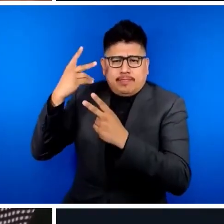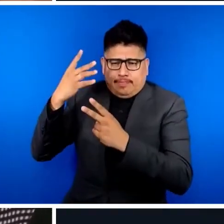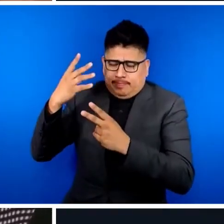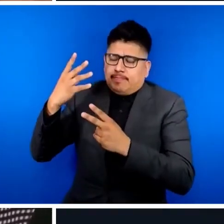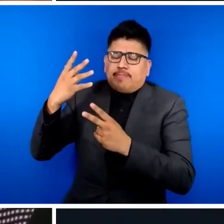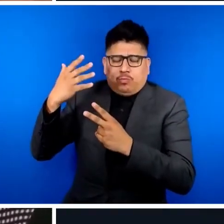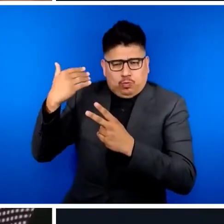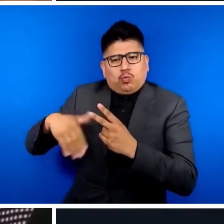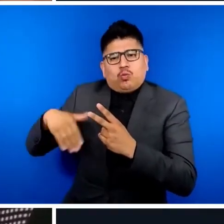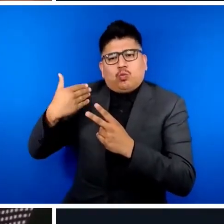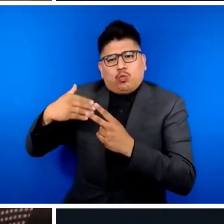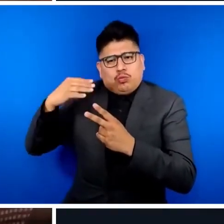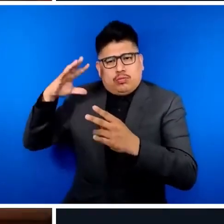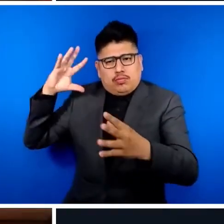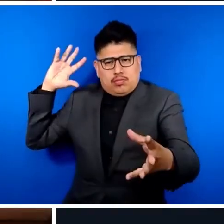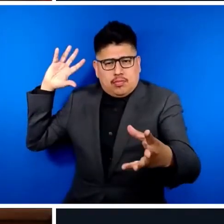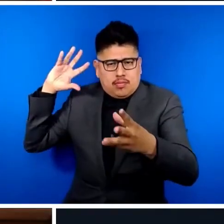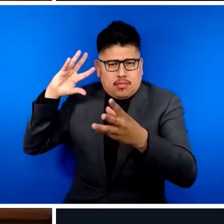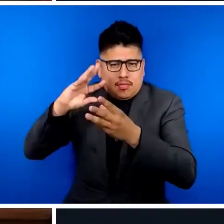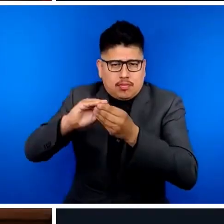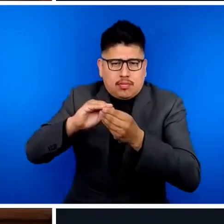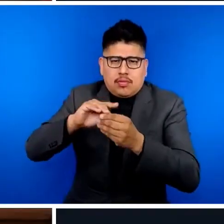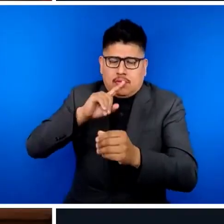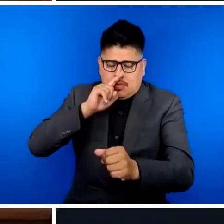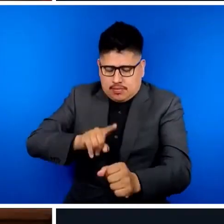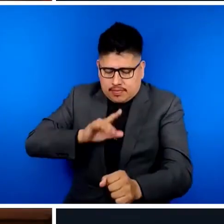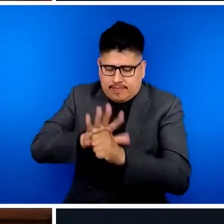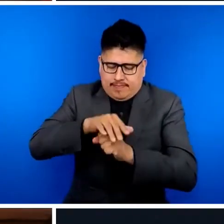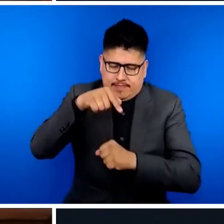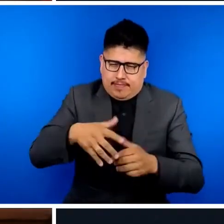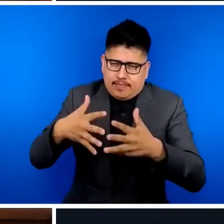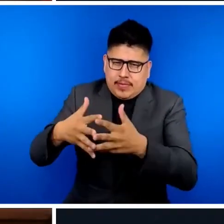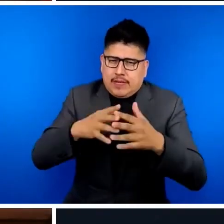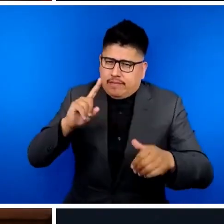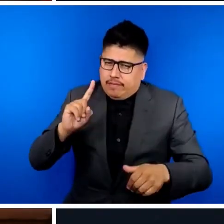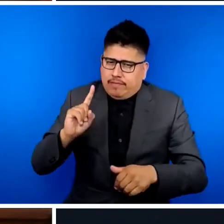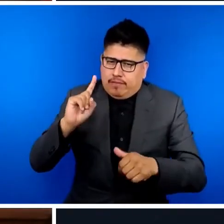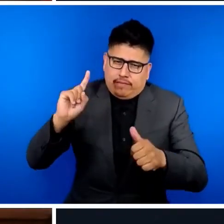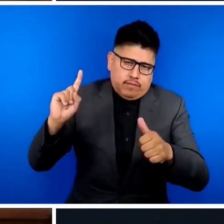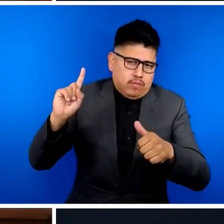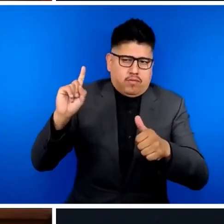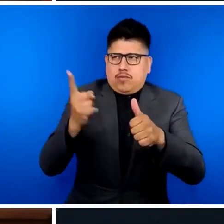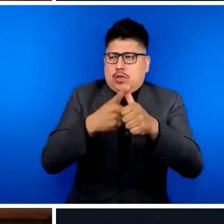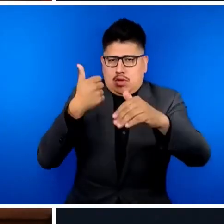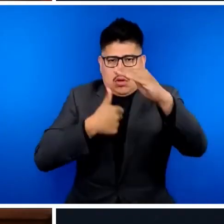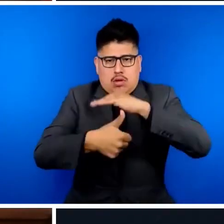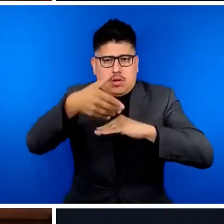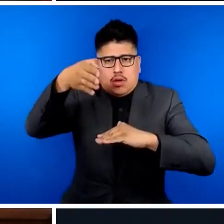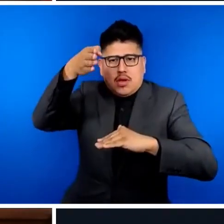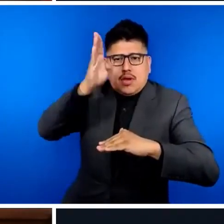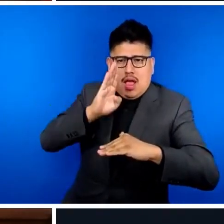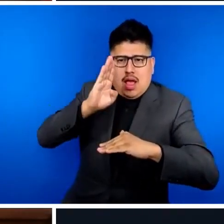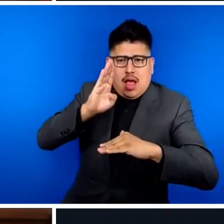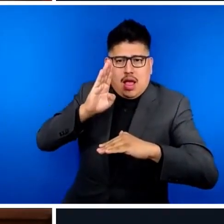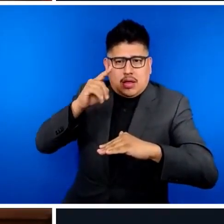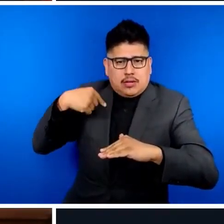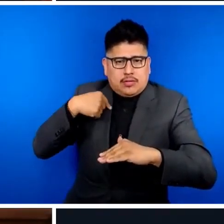America is one nation under God, and we must totally reject political violence of any kind.